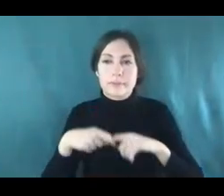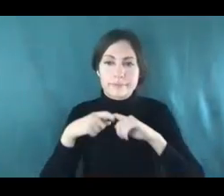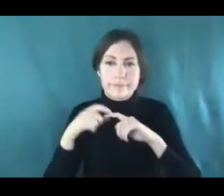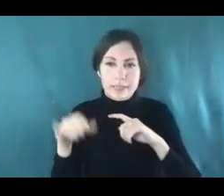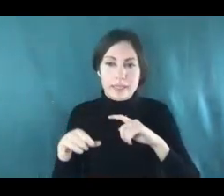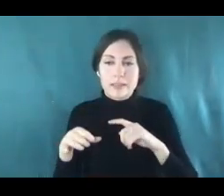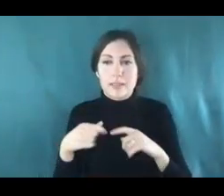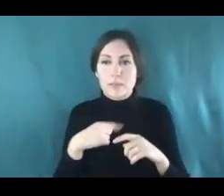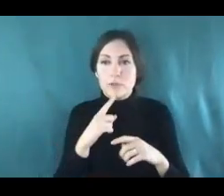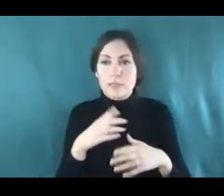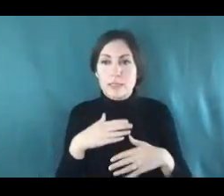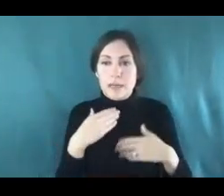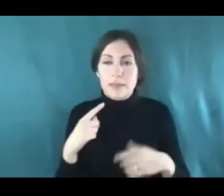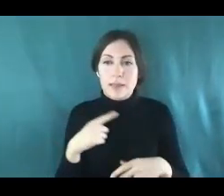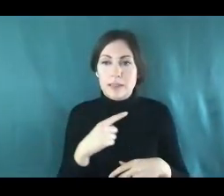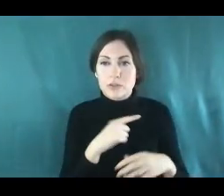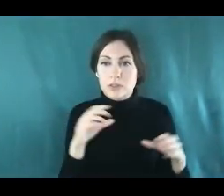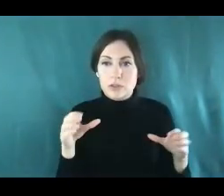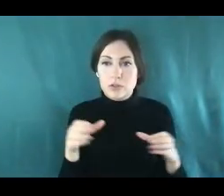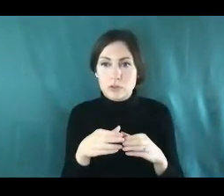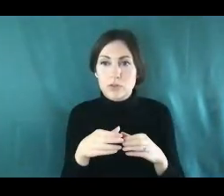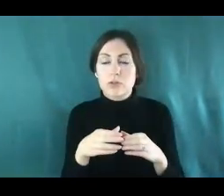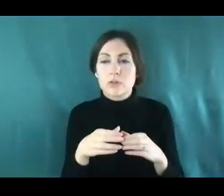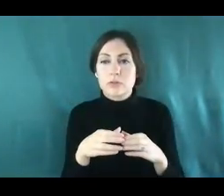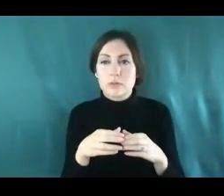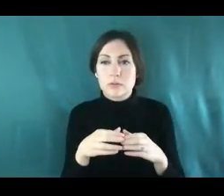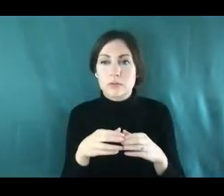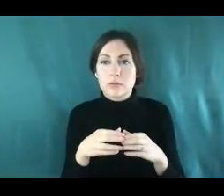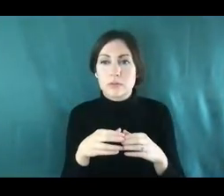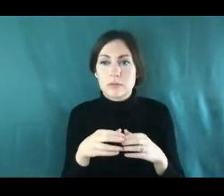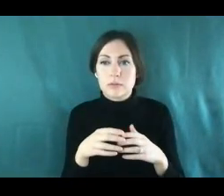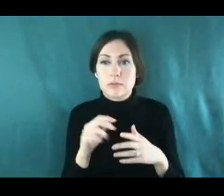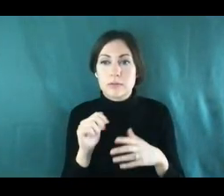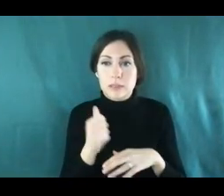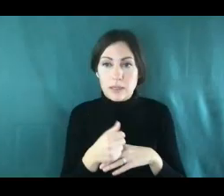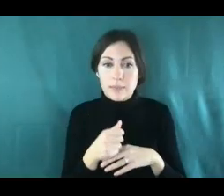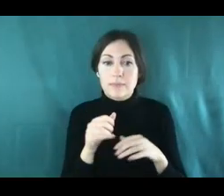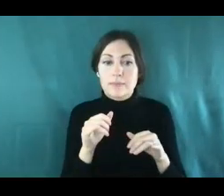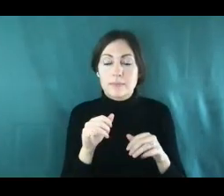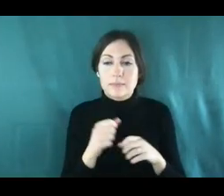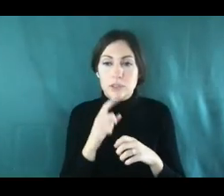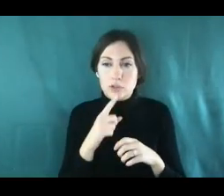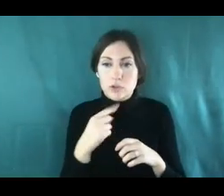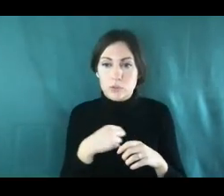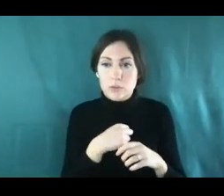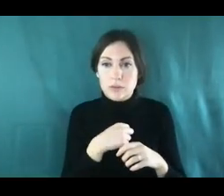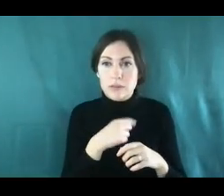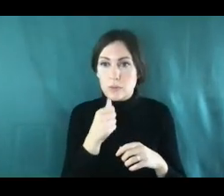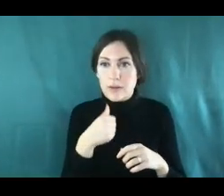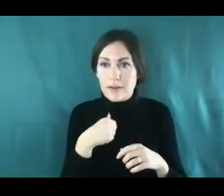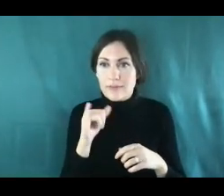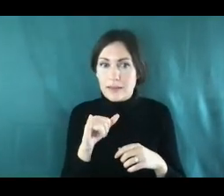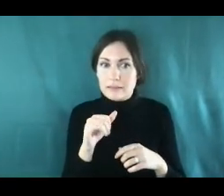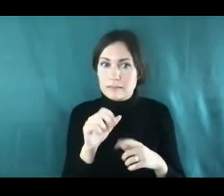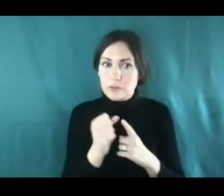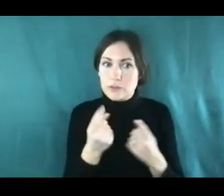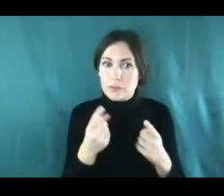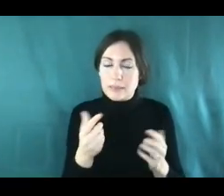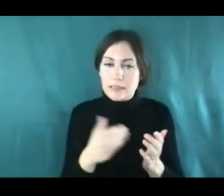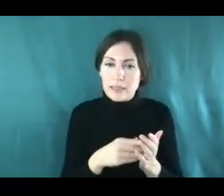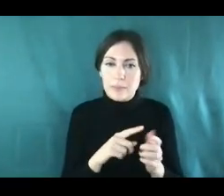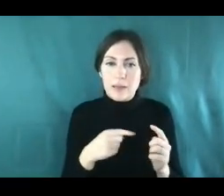the legislators put in a measure in place to ensure we're not in that position again, but would like to learn more about how that's going to work.